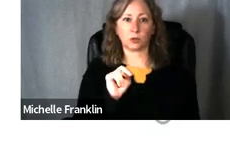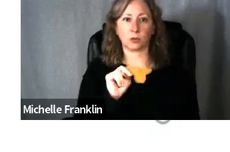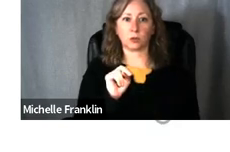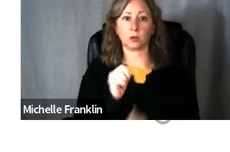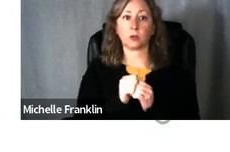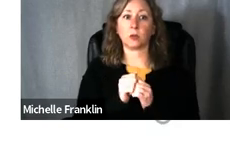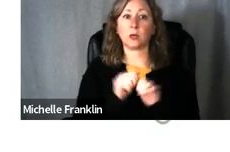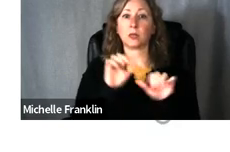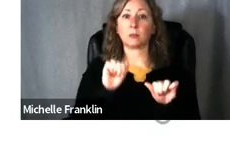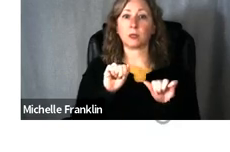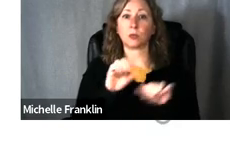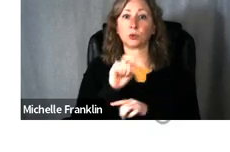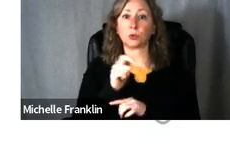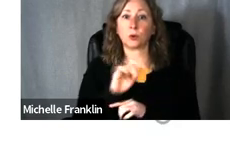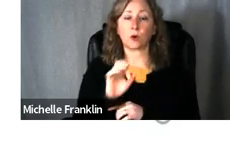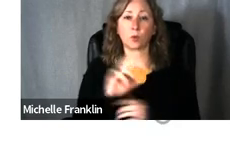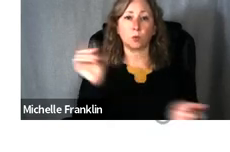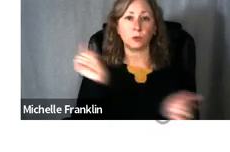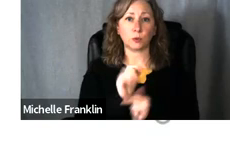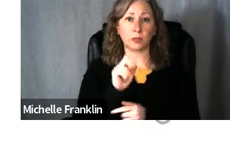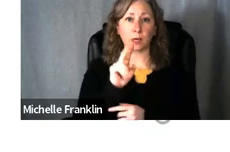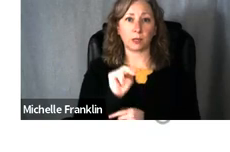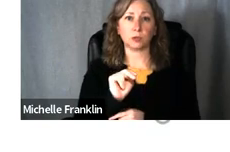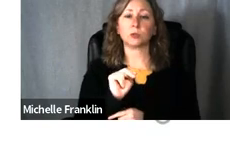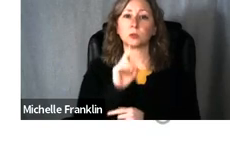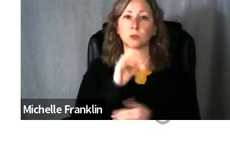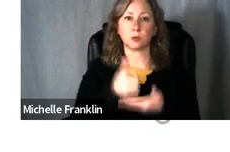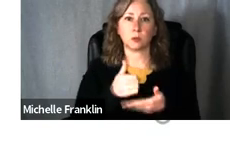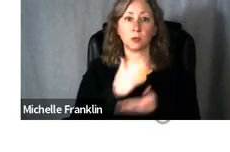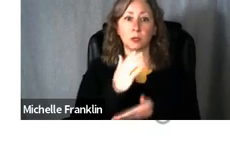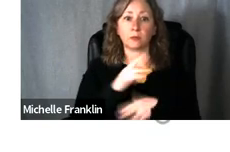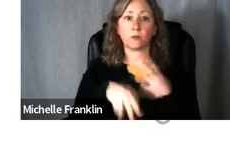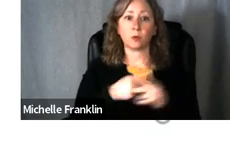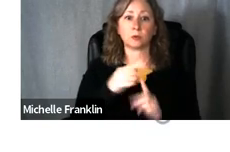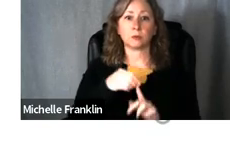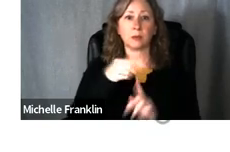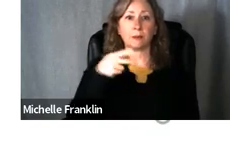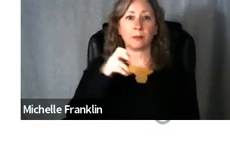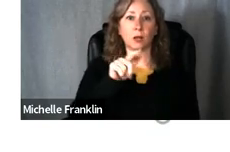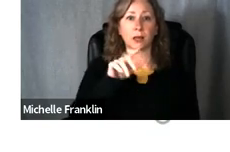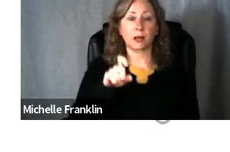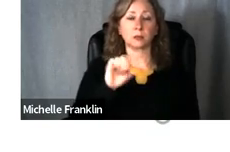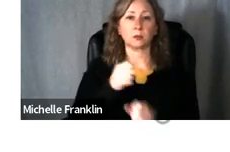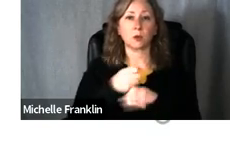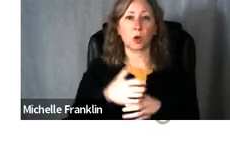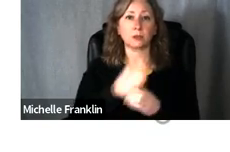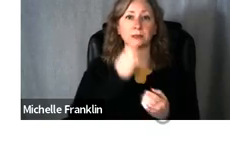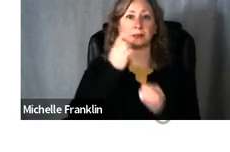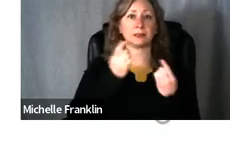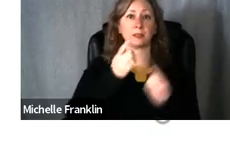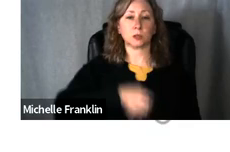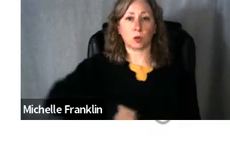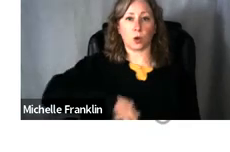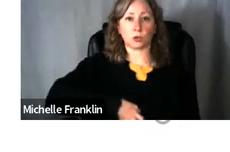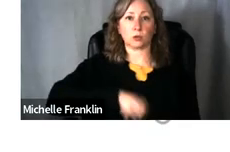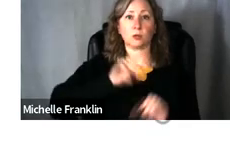animation should be offered, because some forms of animation, particularly parallax, can cause dizziness, nausea, and